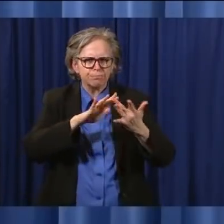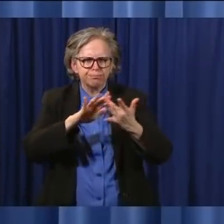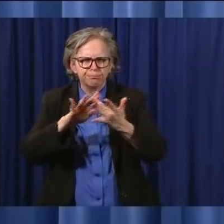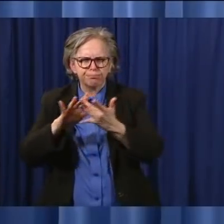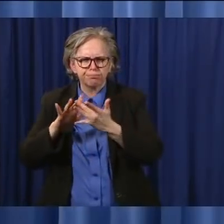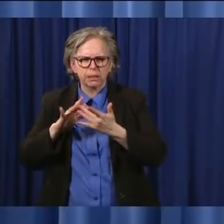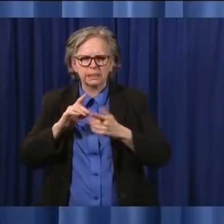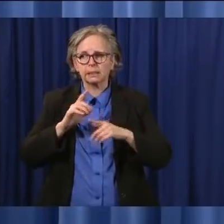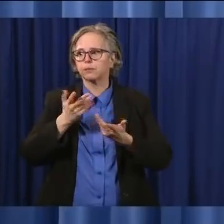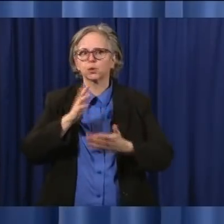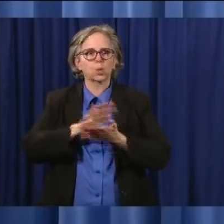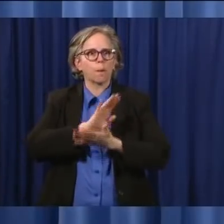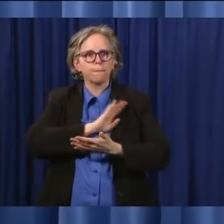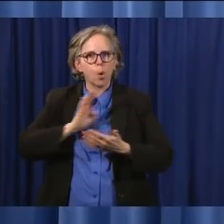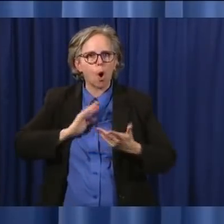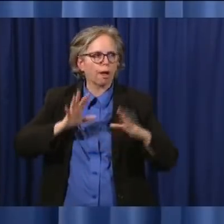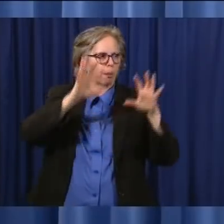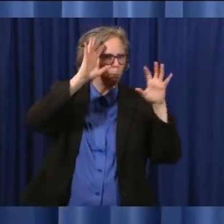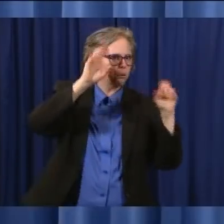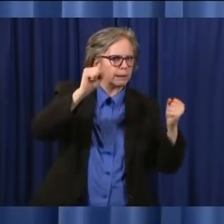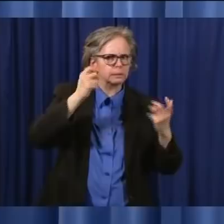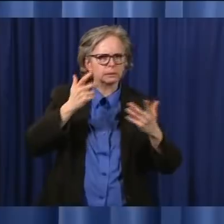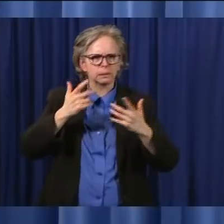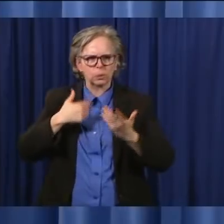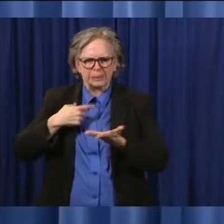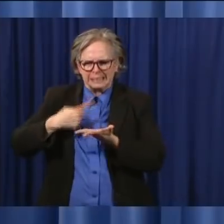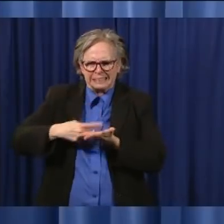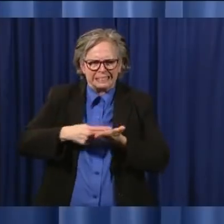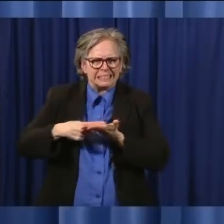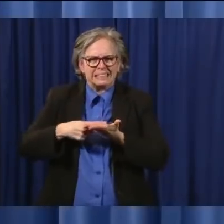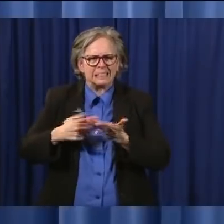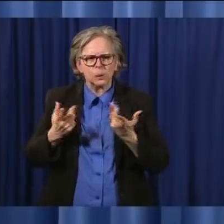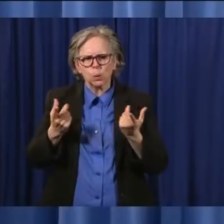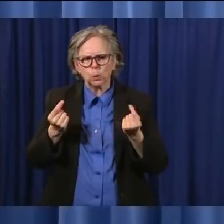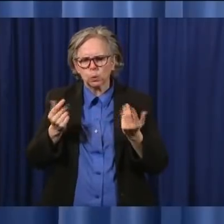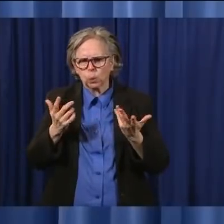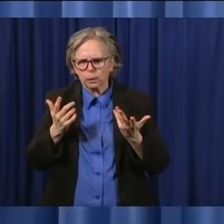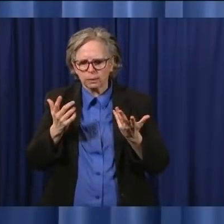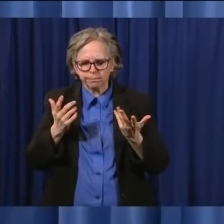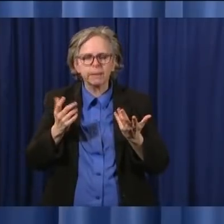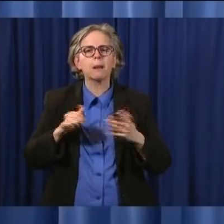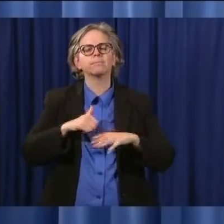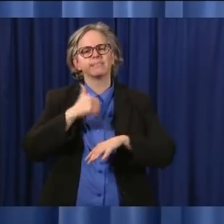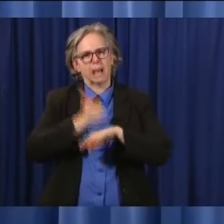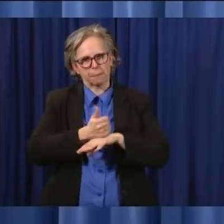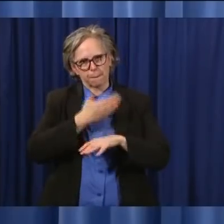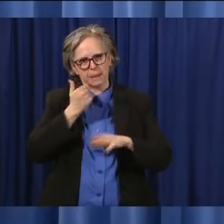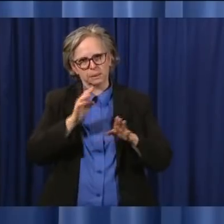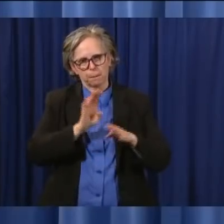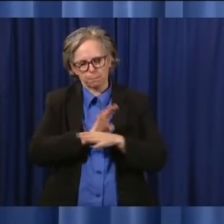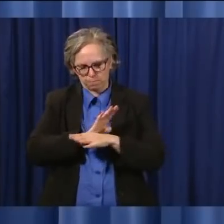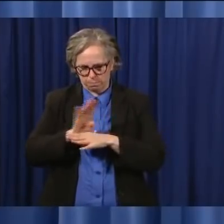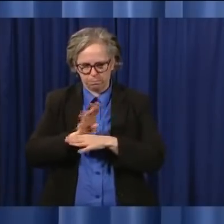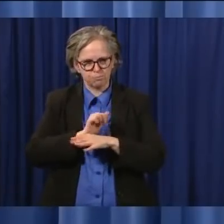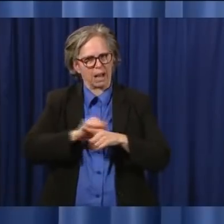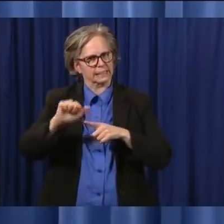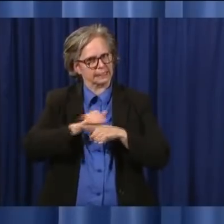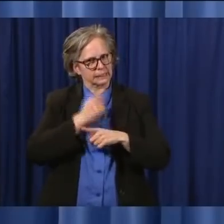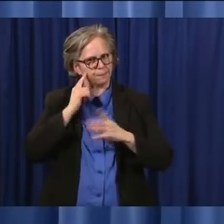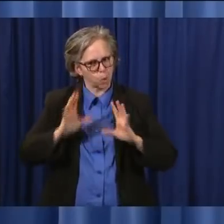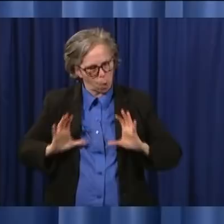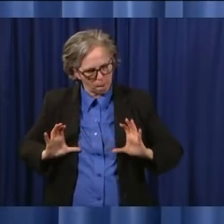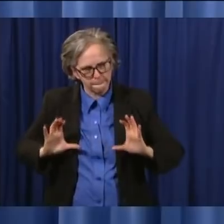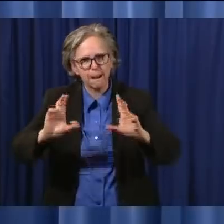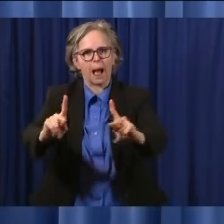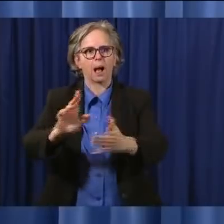with what they think are the best practices based on their school, their buildings, their bus routes, how they